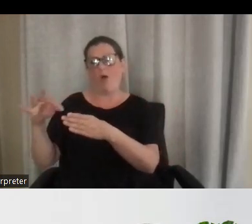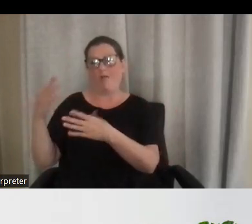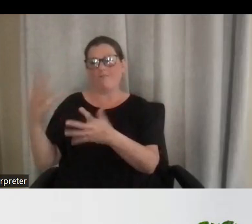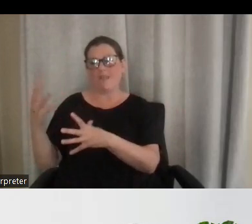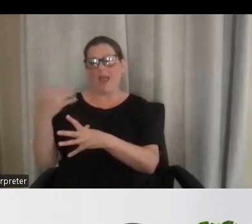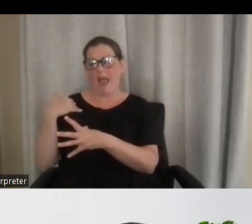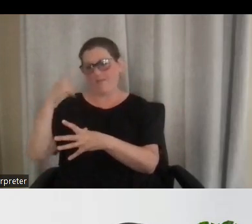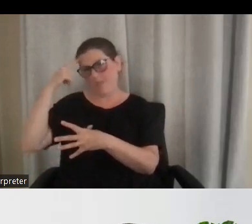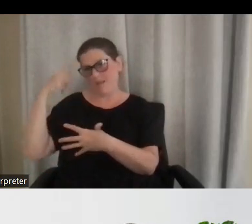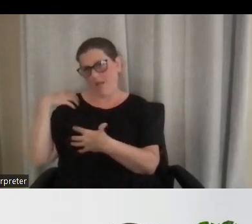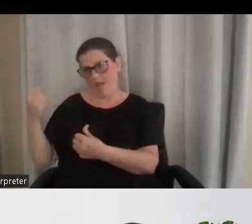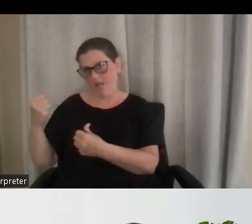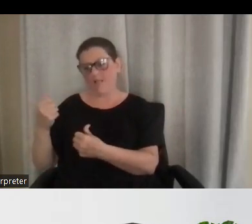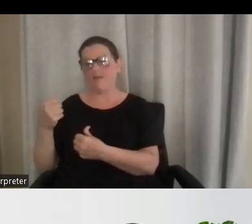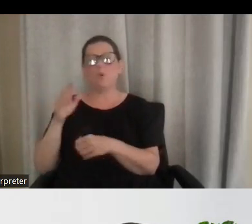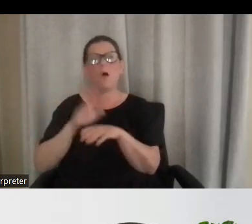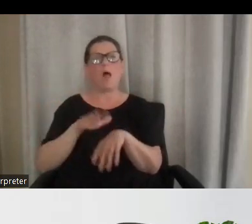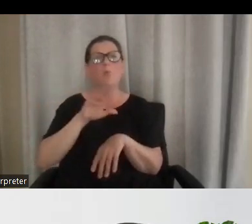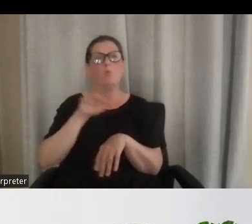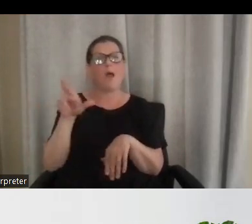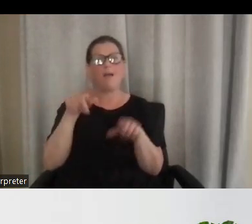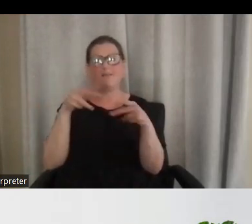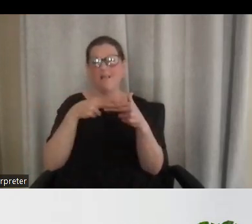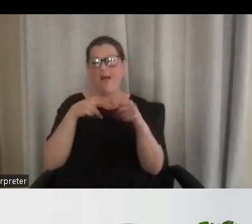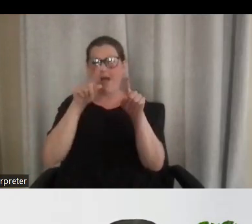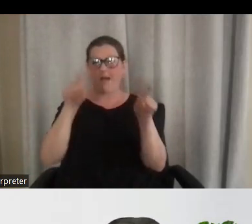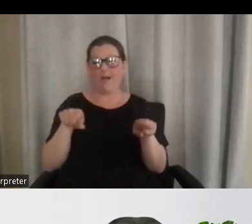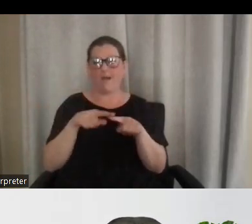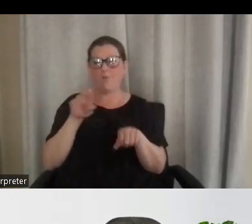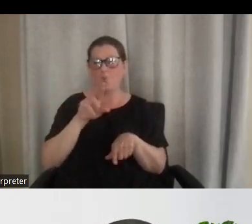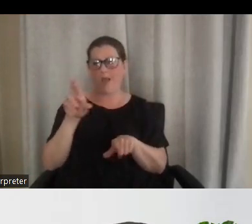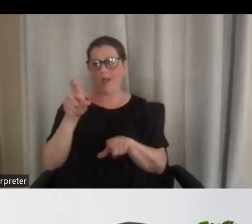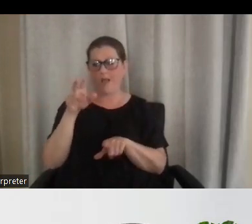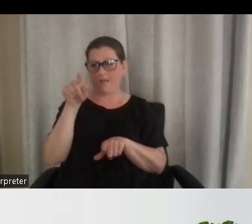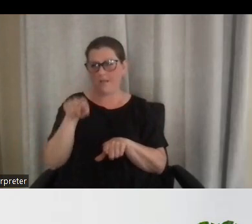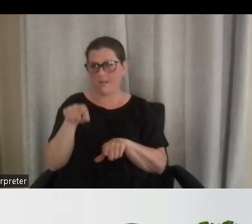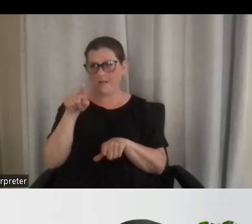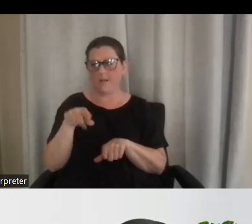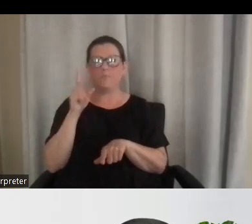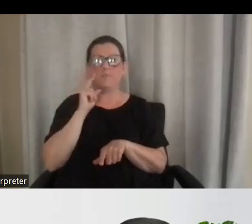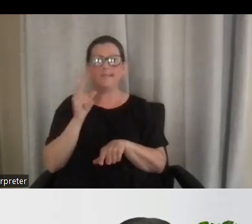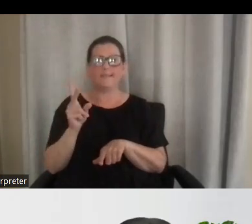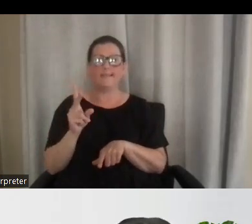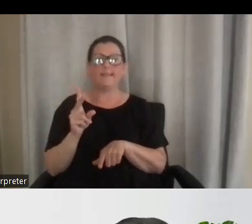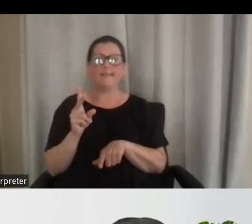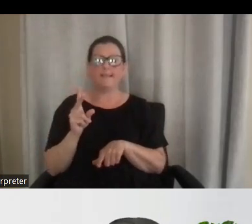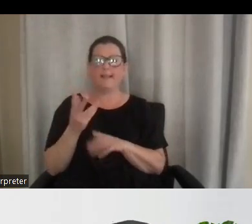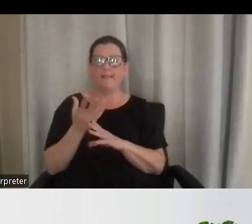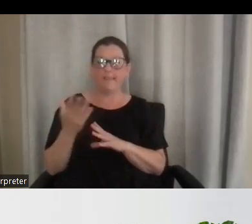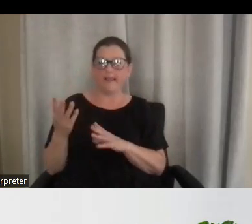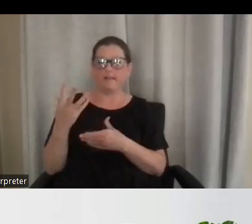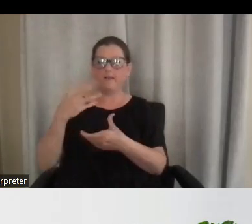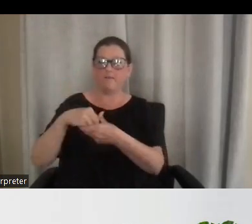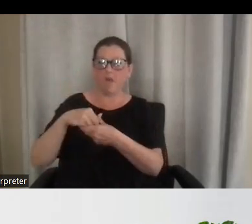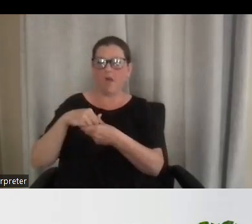look first to the right-hand side of this slide, we see a lot of different factors that are at play for those